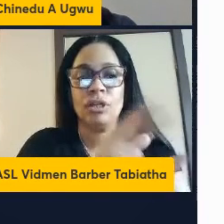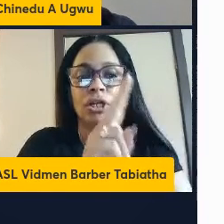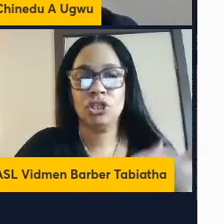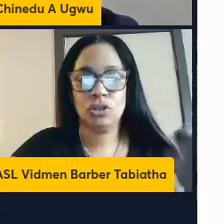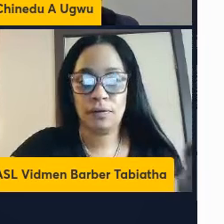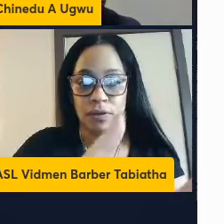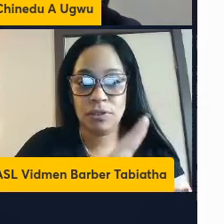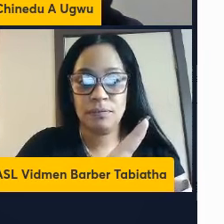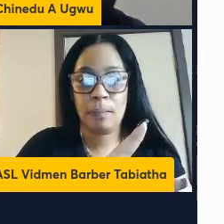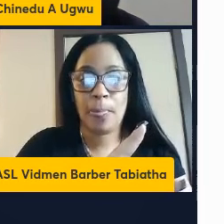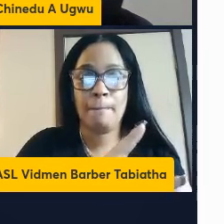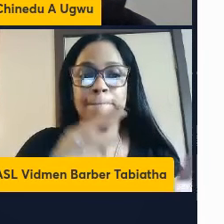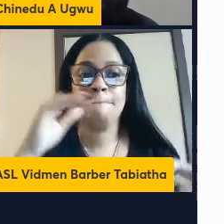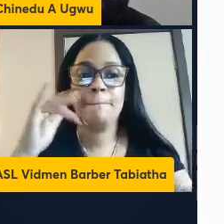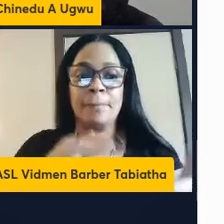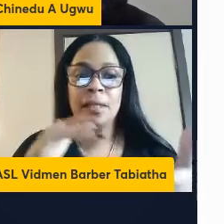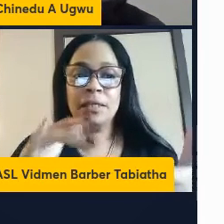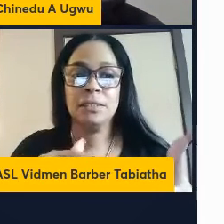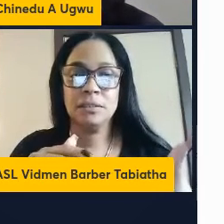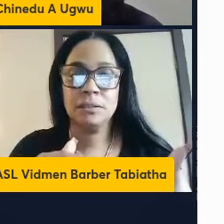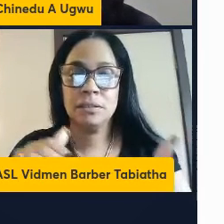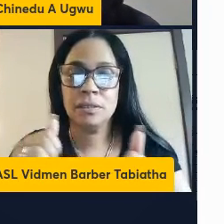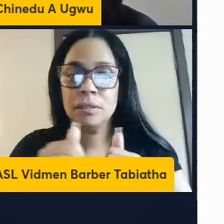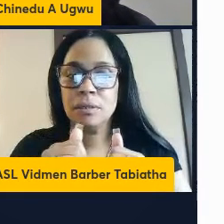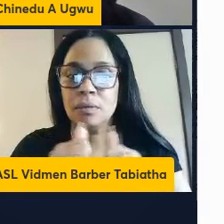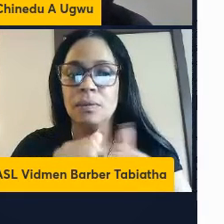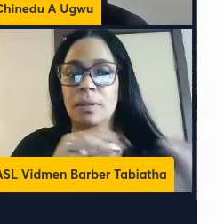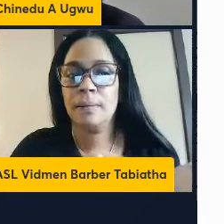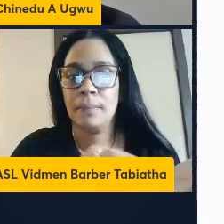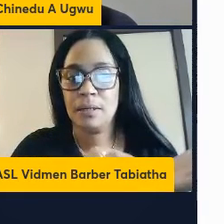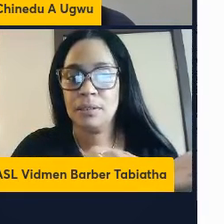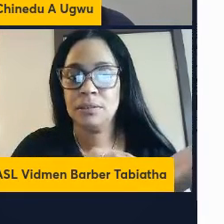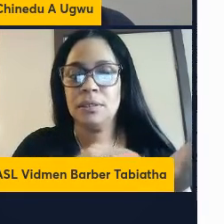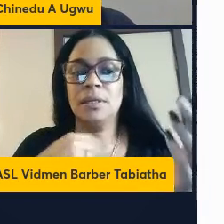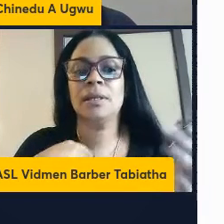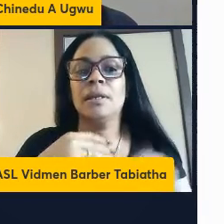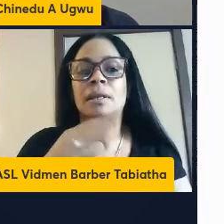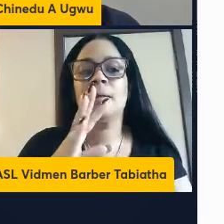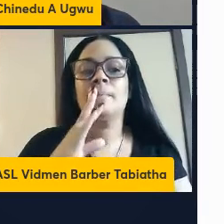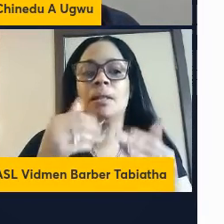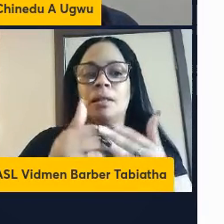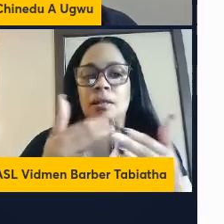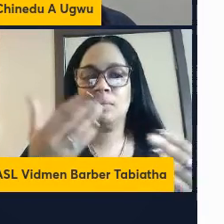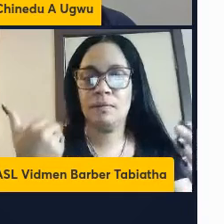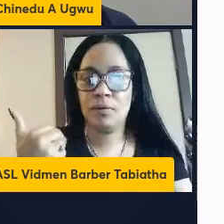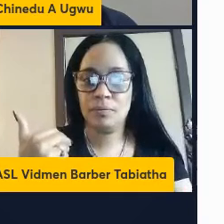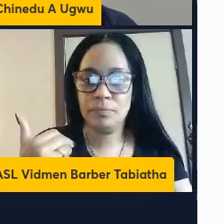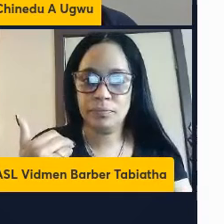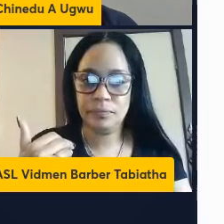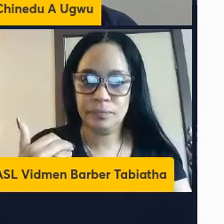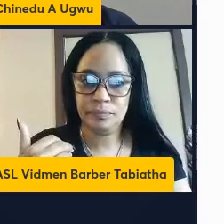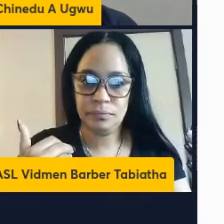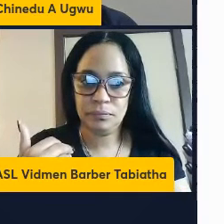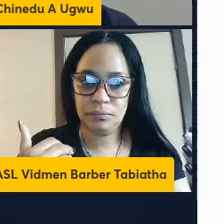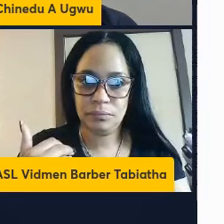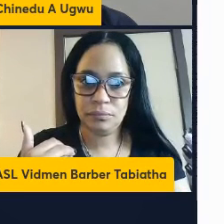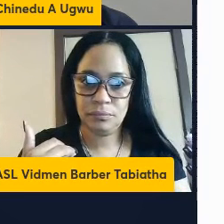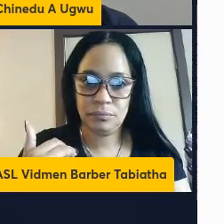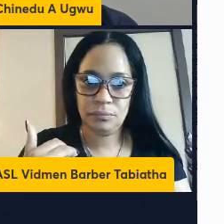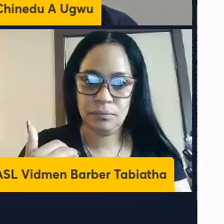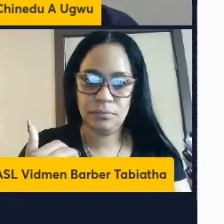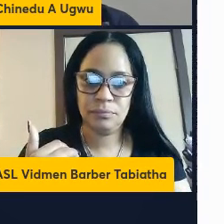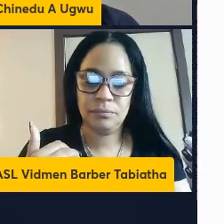Ibadan. studied veterinary medicine. And I mentioned a professor, Professor Victor Anosa. He thought it was